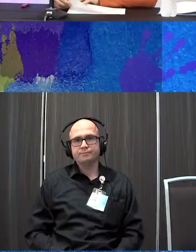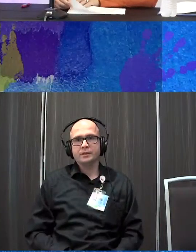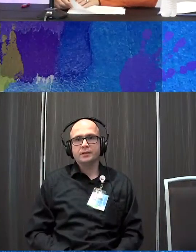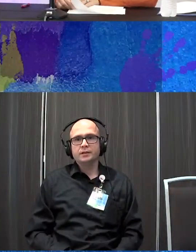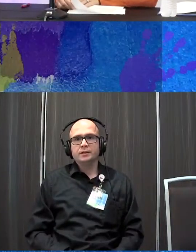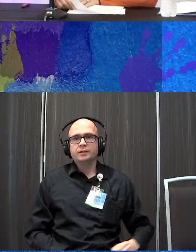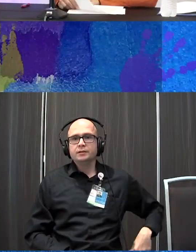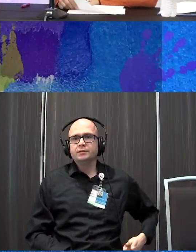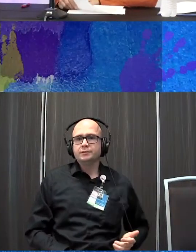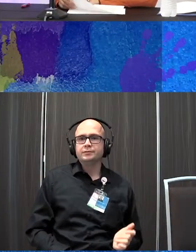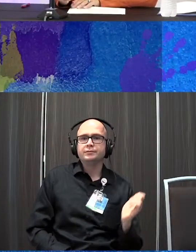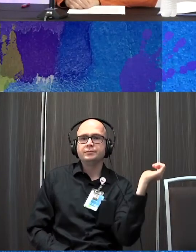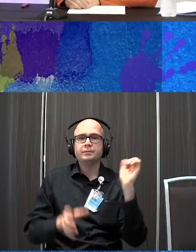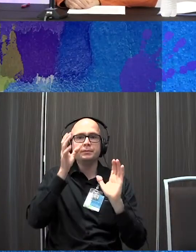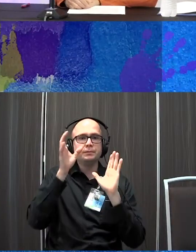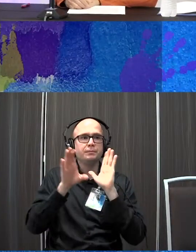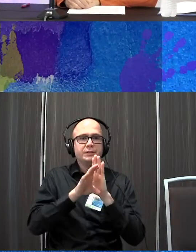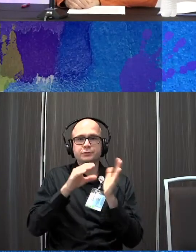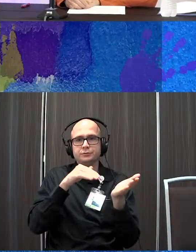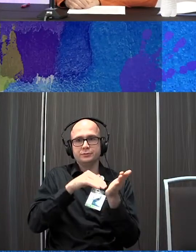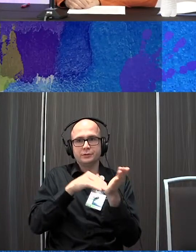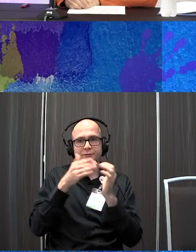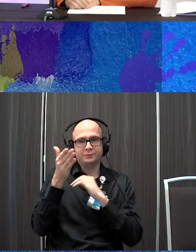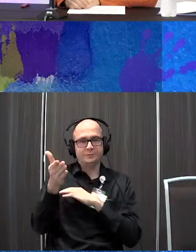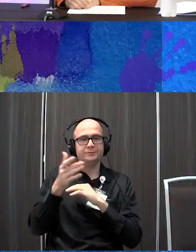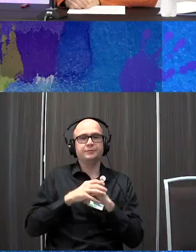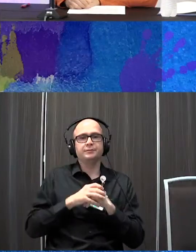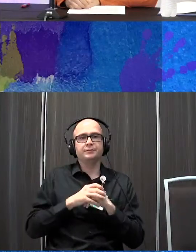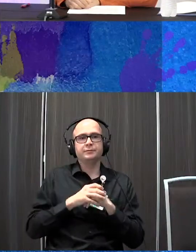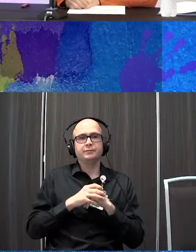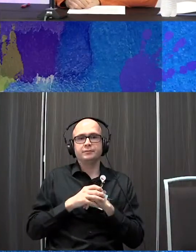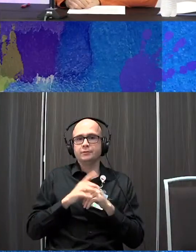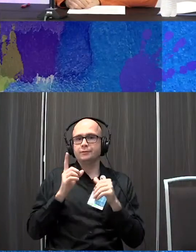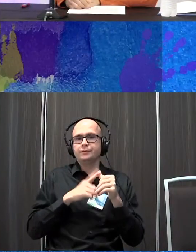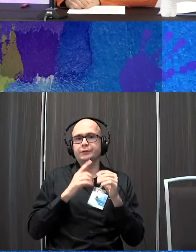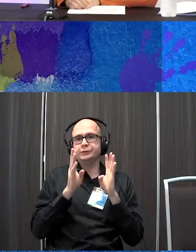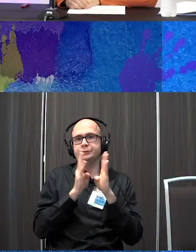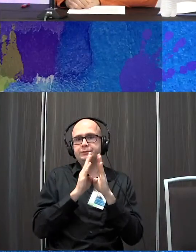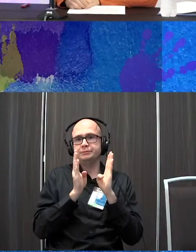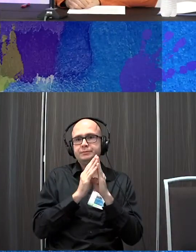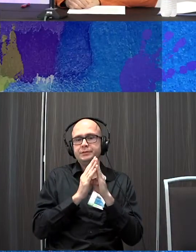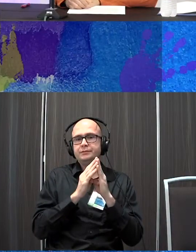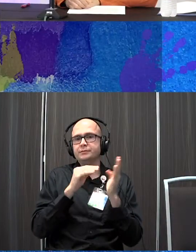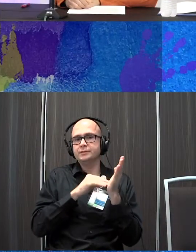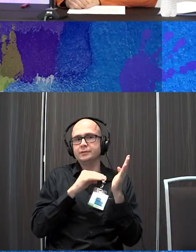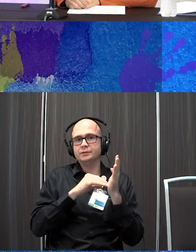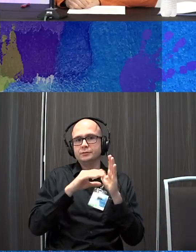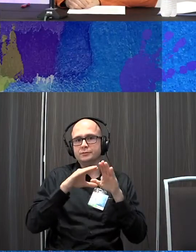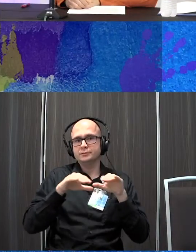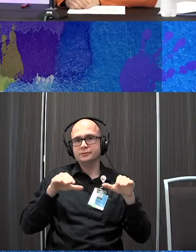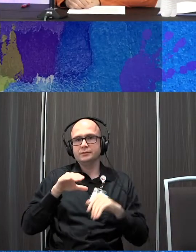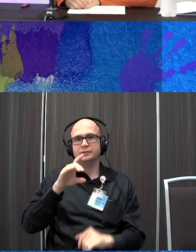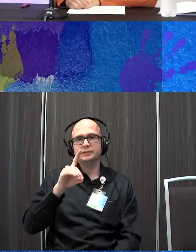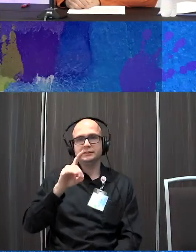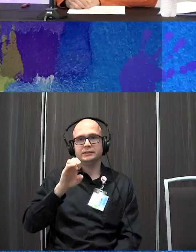And then this is why the picture of one of his doctors is up here. One of our very first meetings with one of the doctors at Cincinnati, Dr.